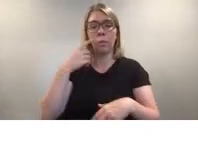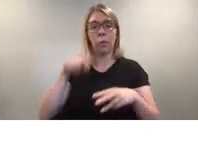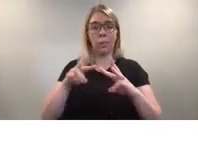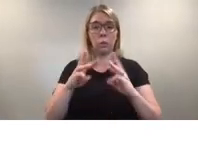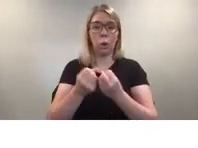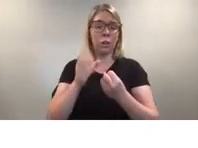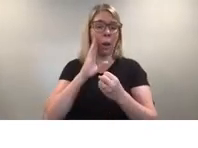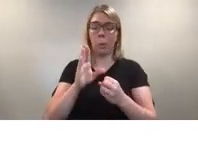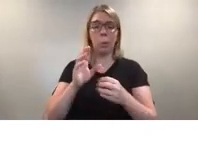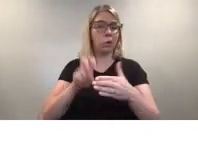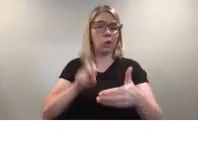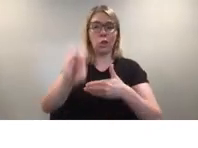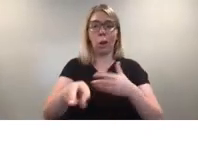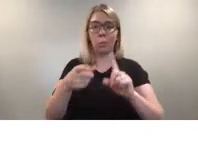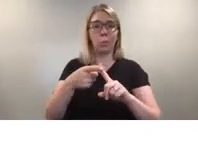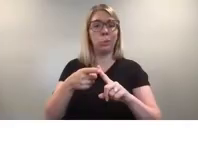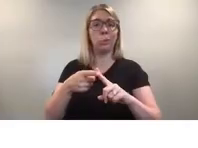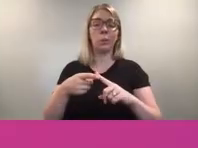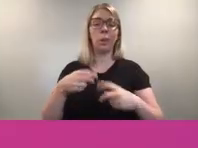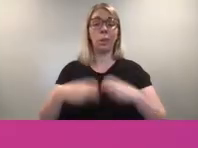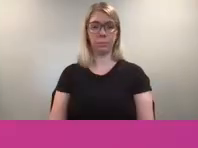problems facing higher ed slide.